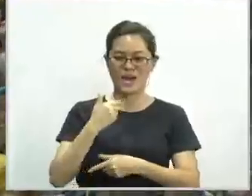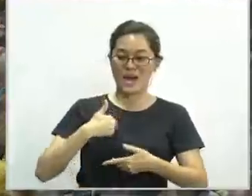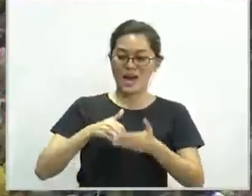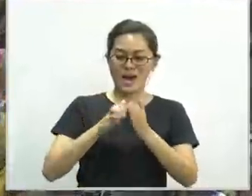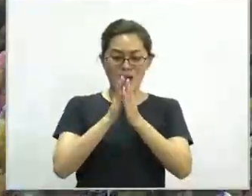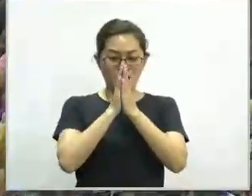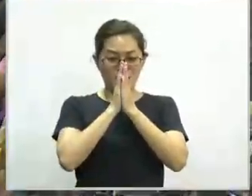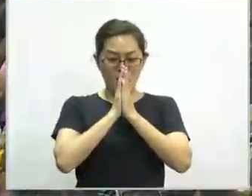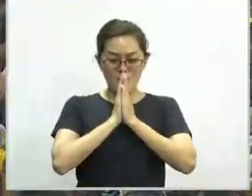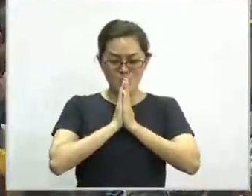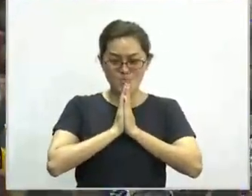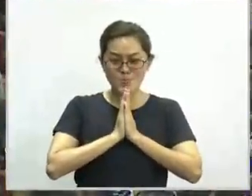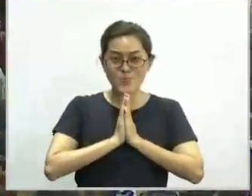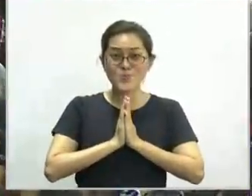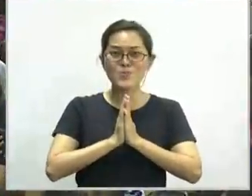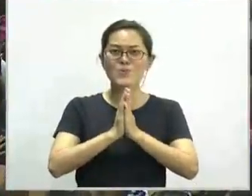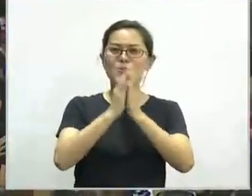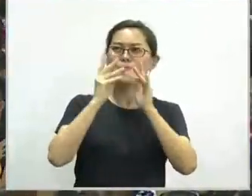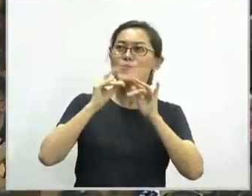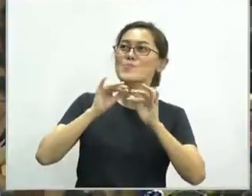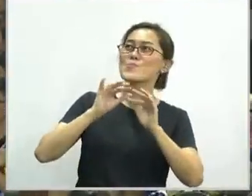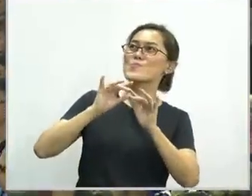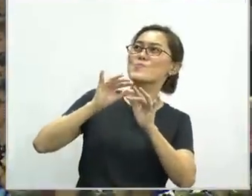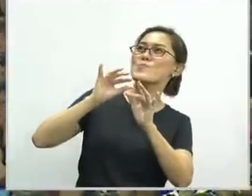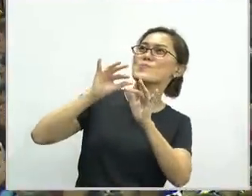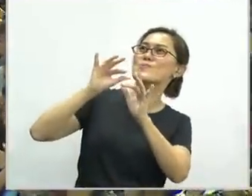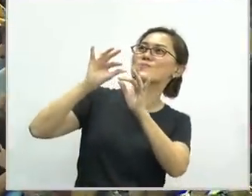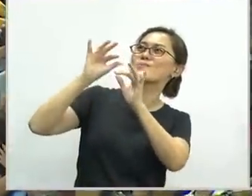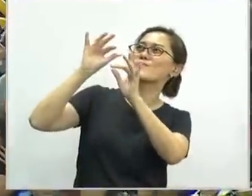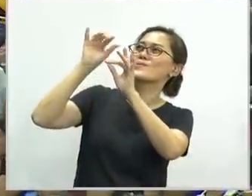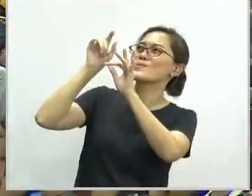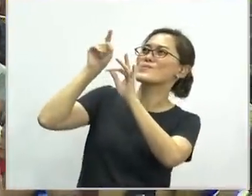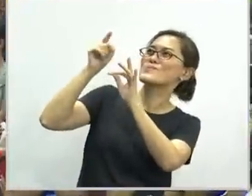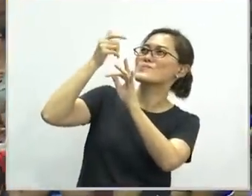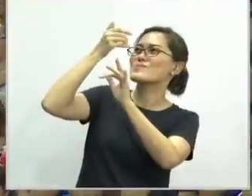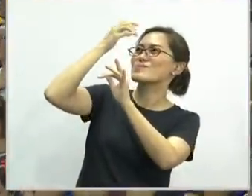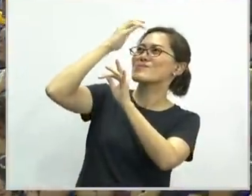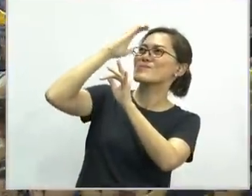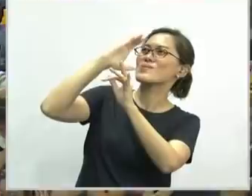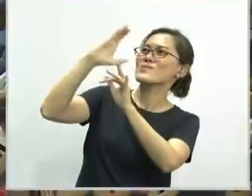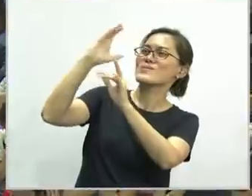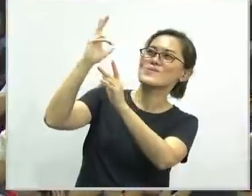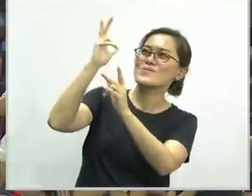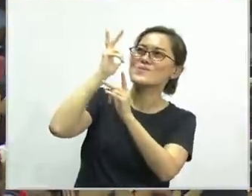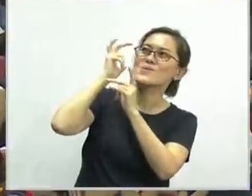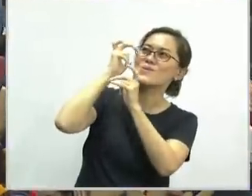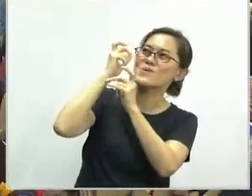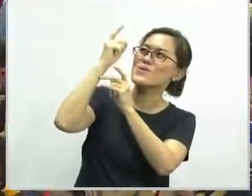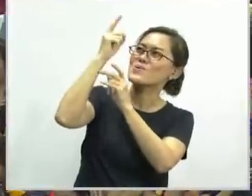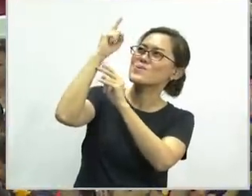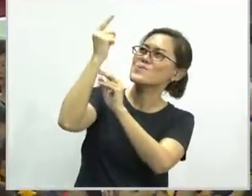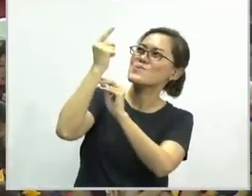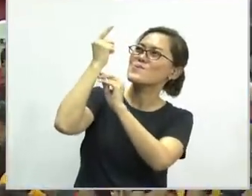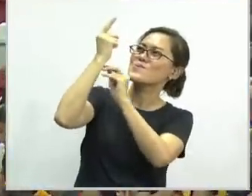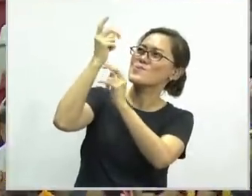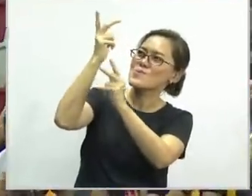prayers are heard by God. You alone are hearing.